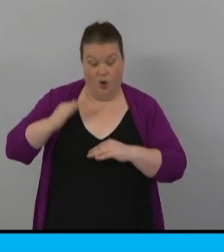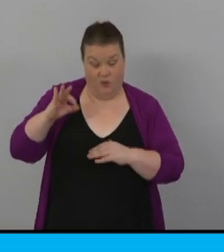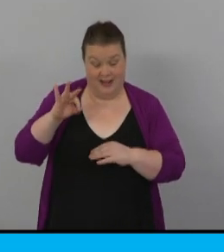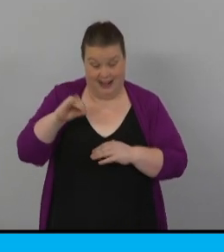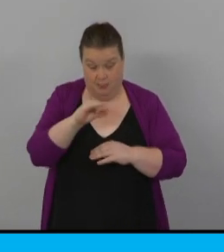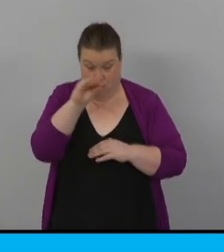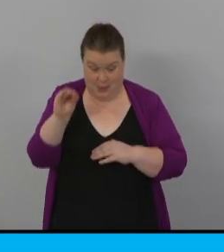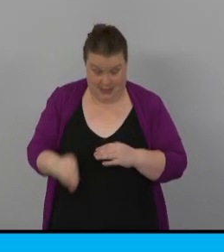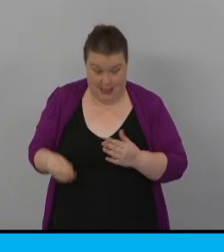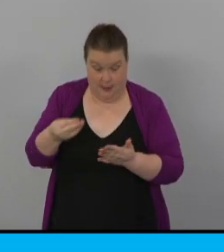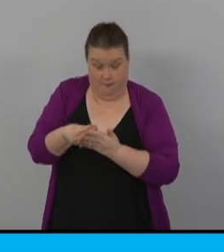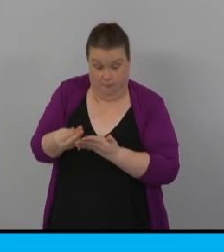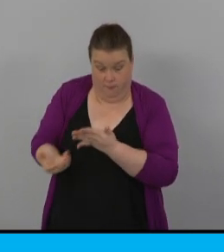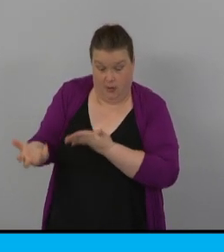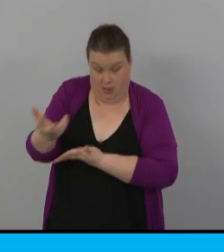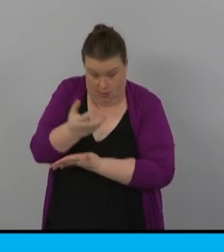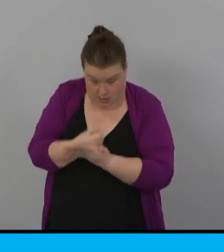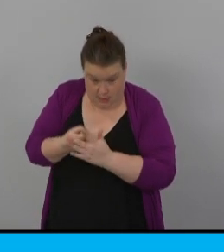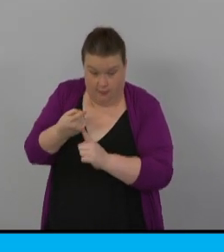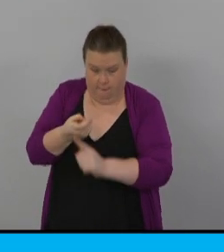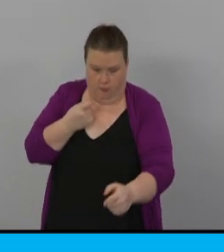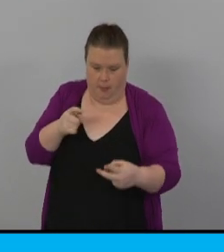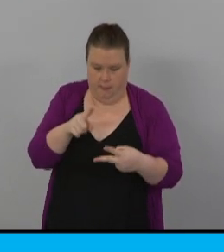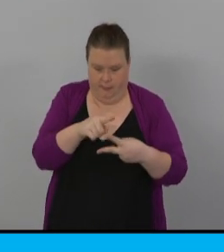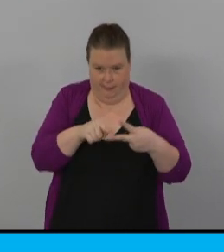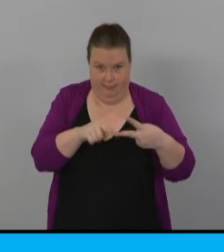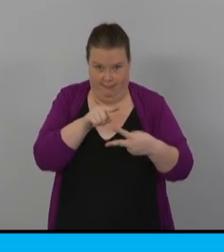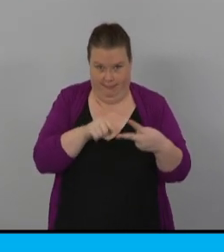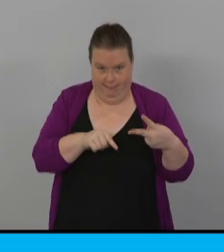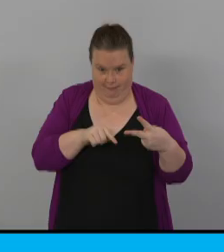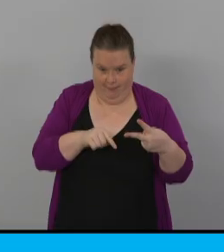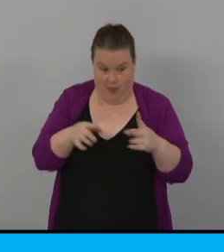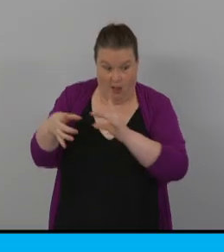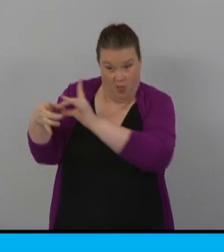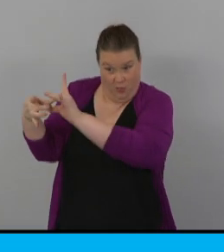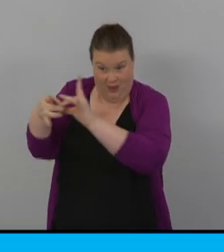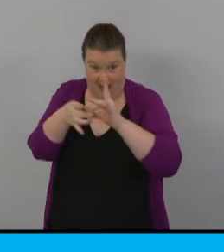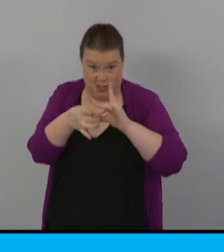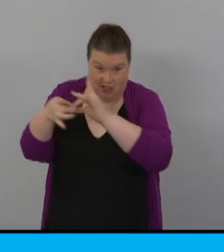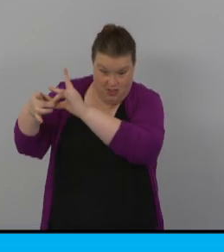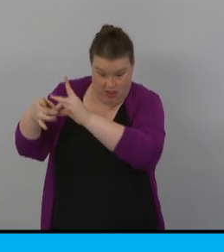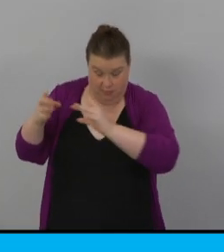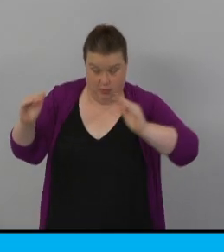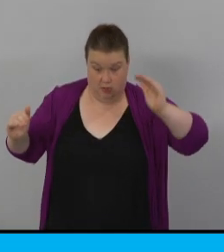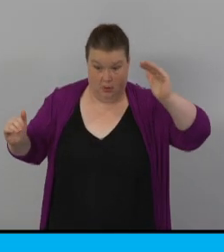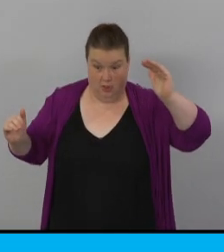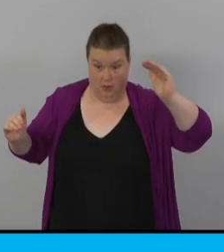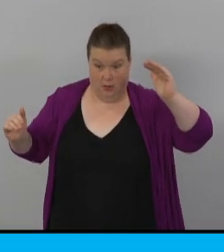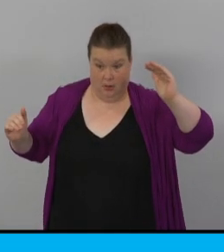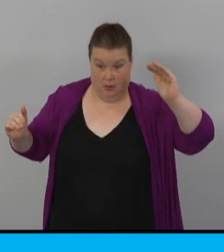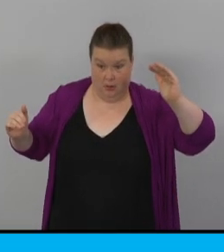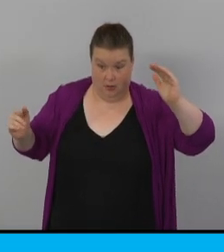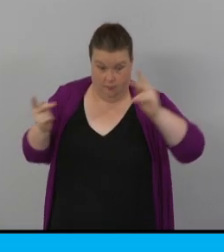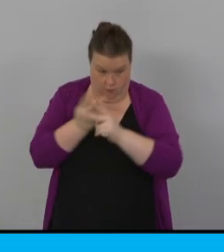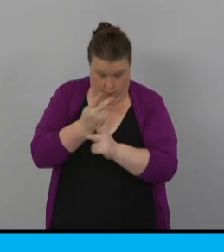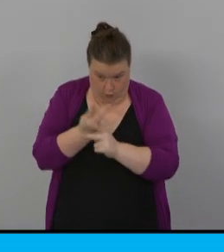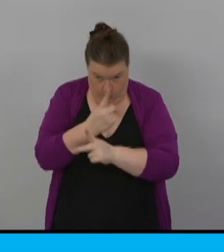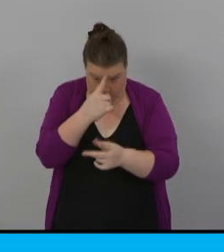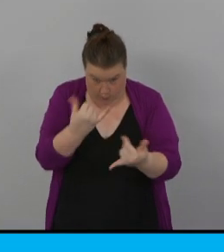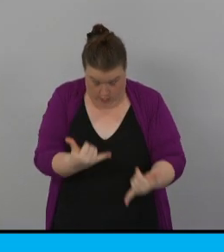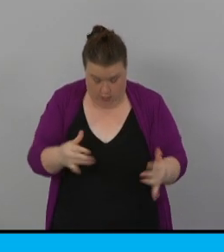sources. And the relationships, we've talked about this before, the way it's set, the formulas are